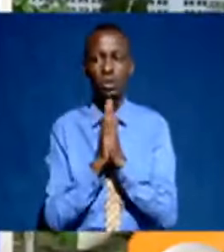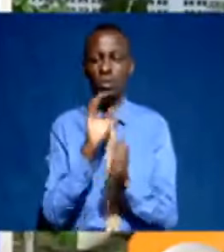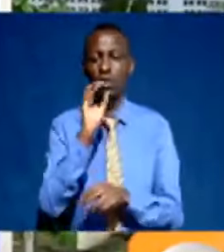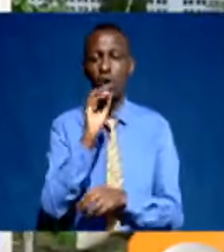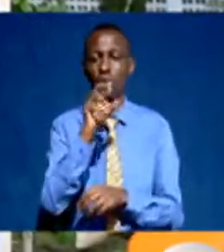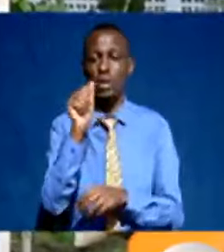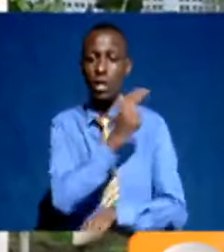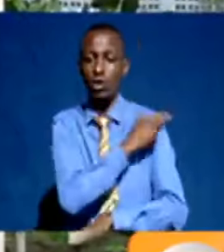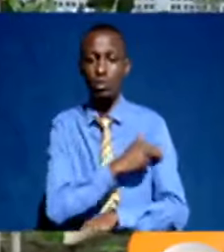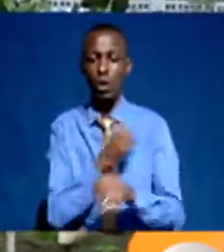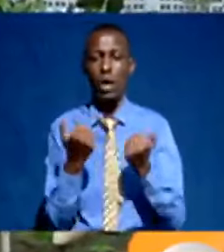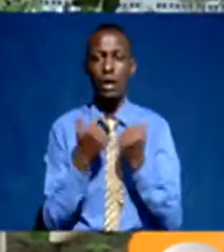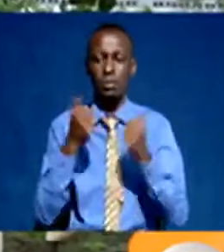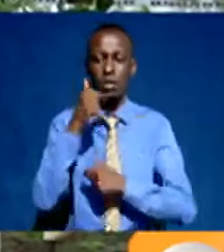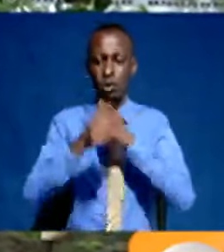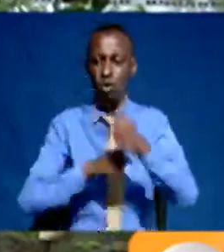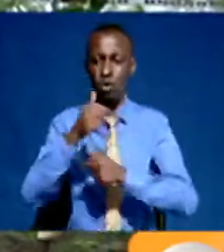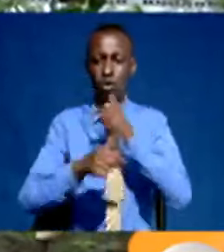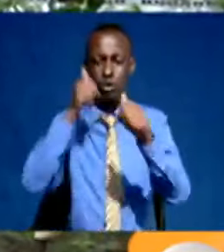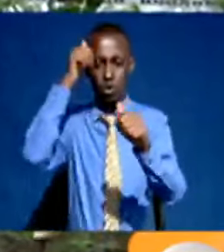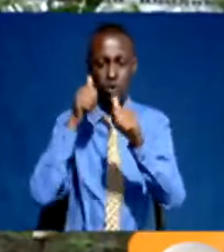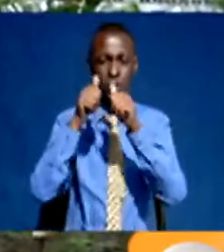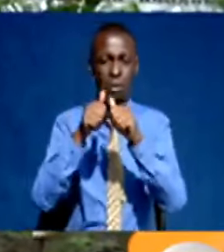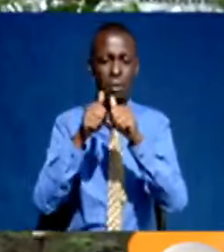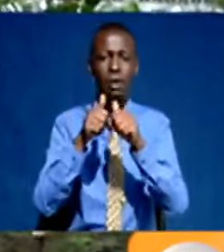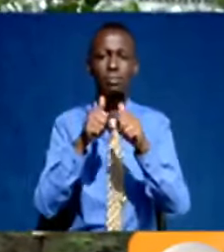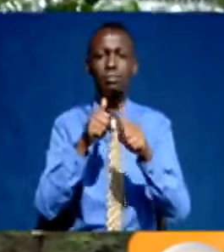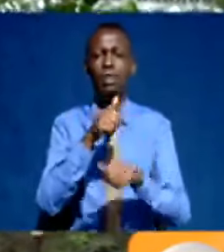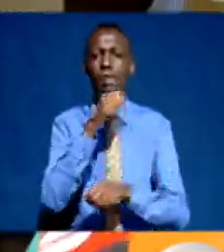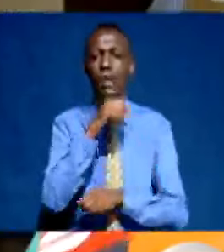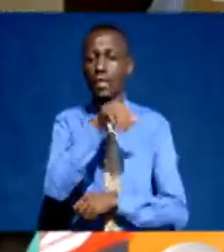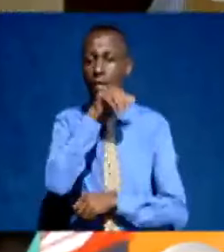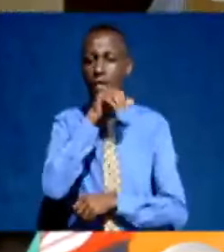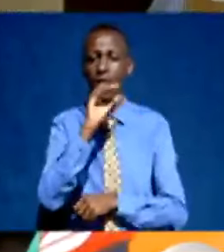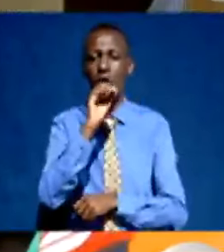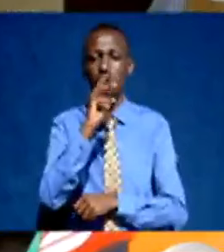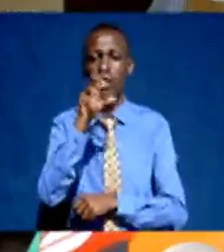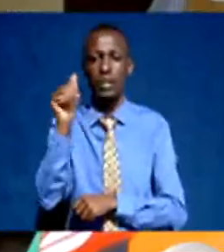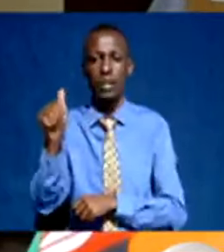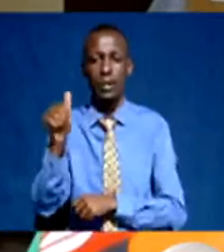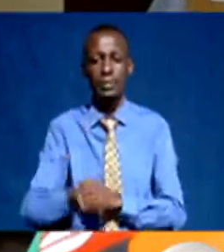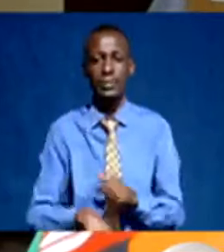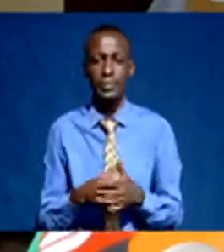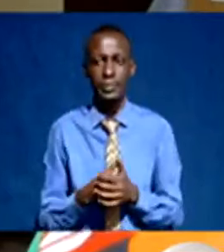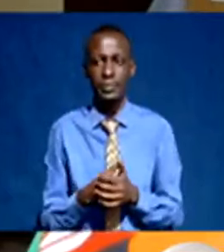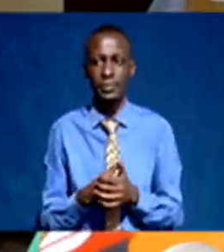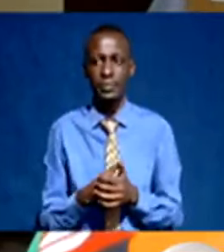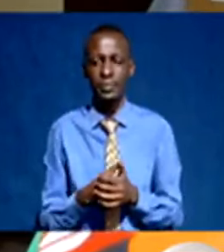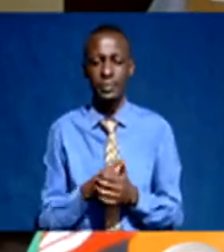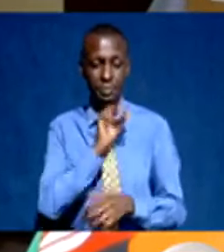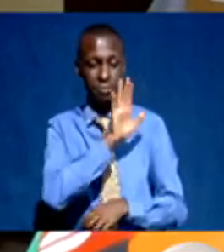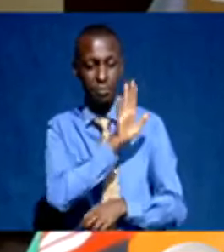to immortalize the legacy of Mzee Jaramogi Oginga Odinga. He went ahead and